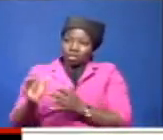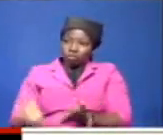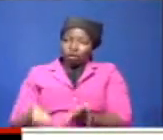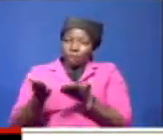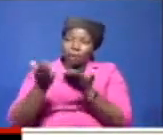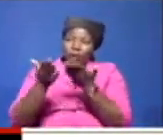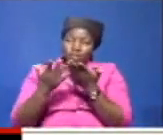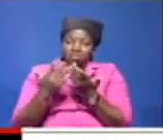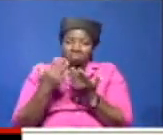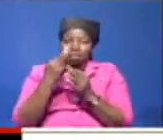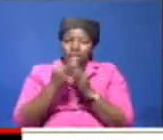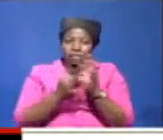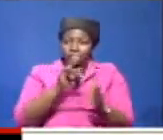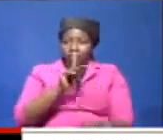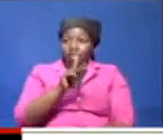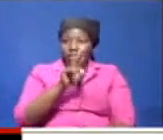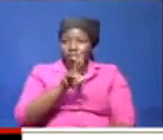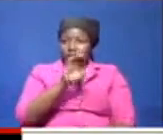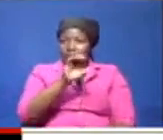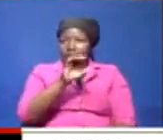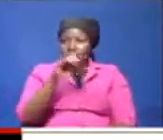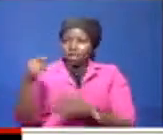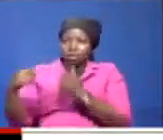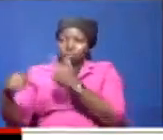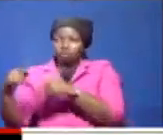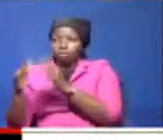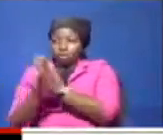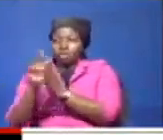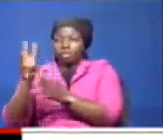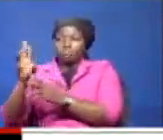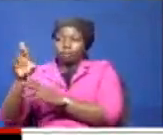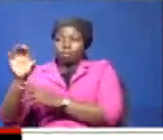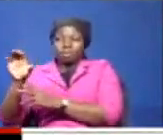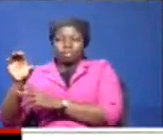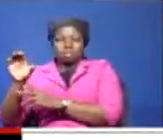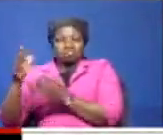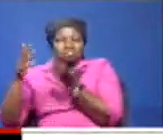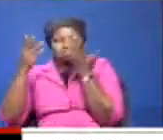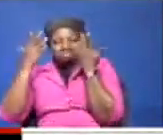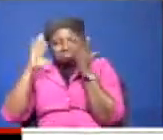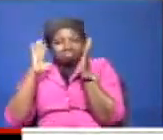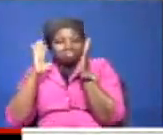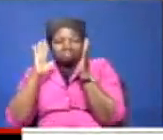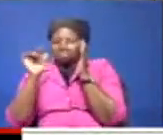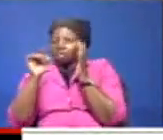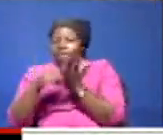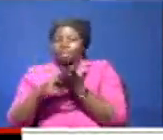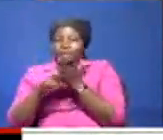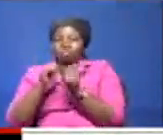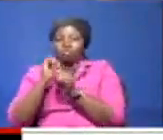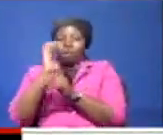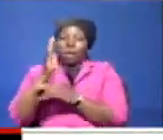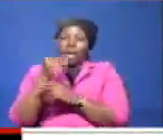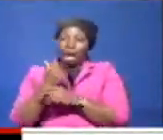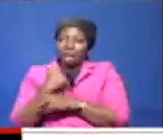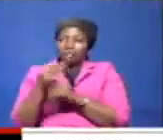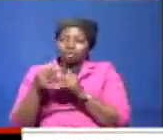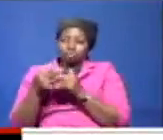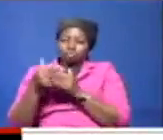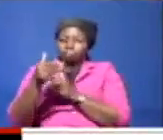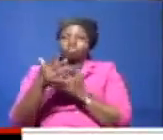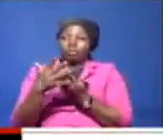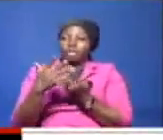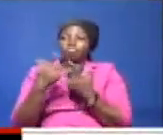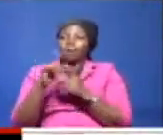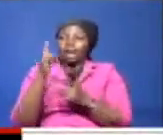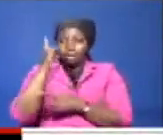Should the KNRC run with the WRC? Who knows? That's a discussion that we can have. But I think, after they've